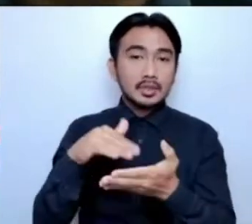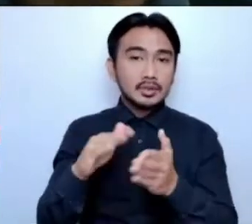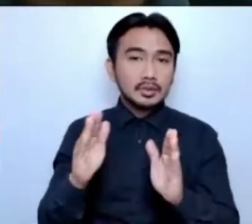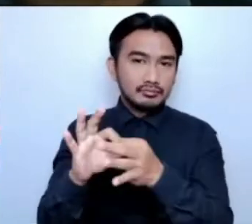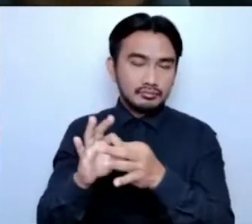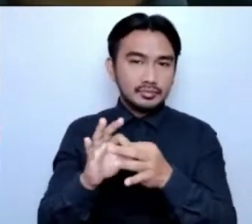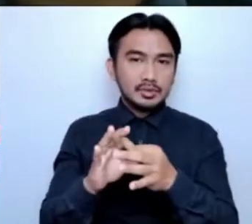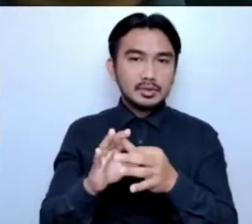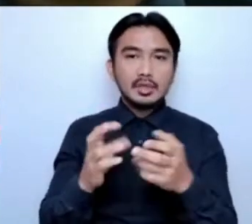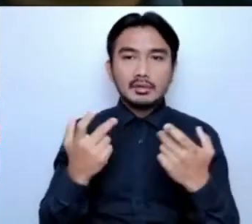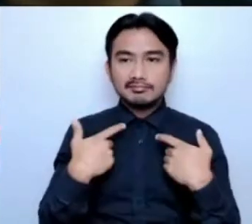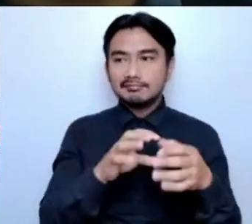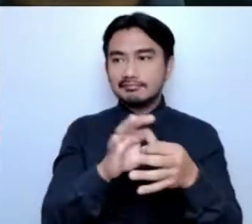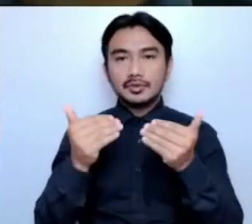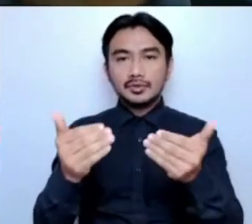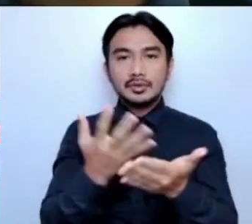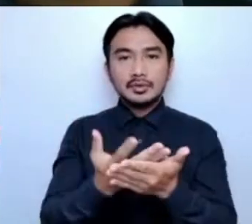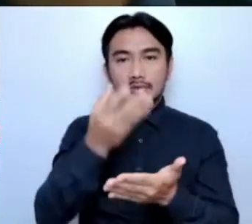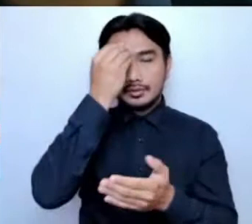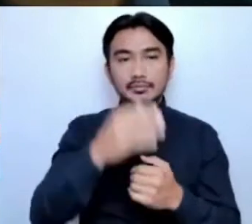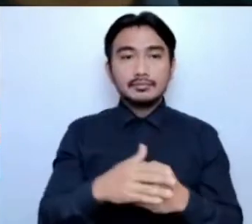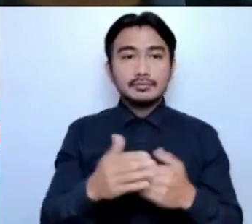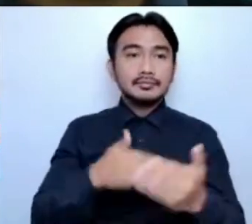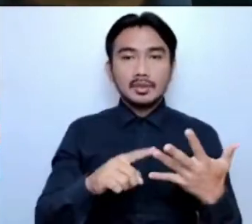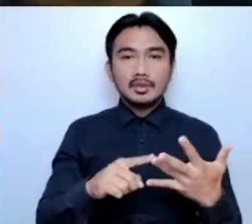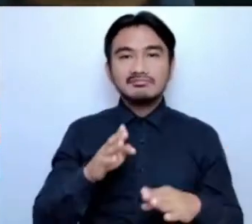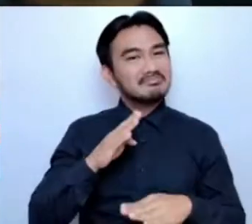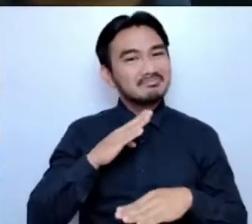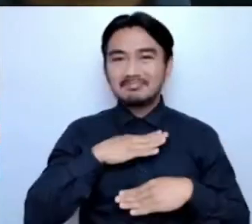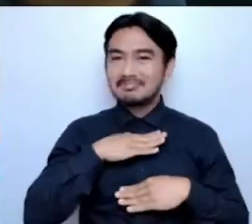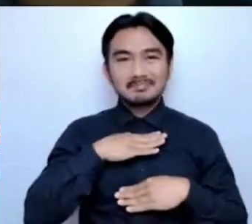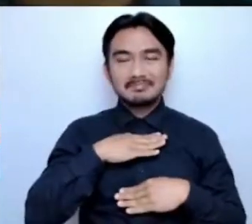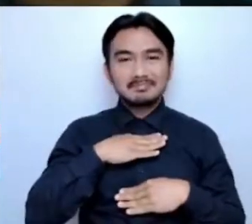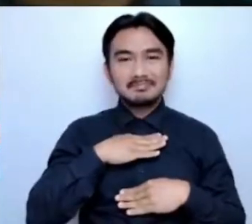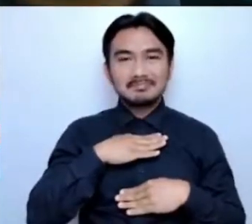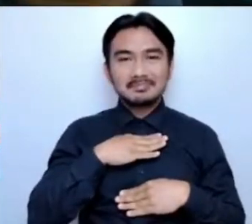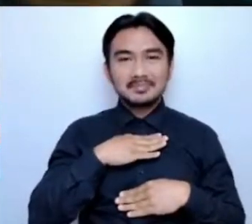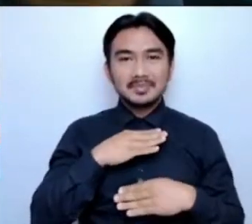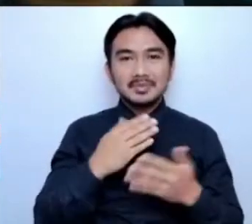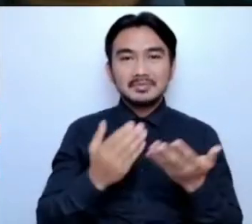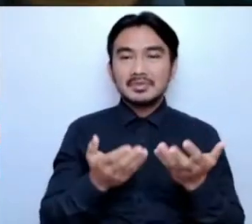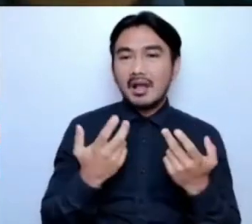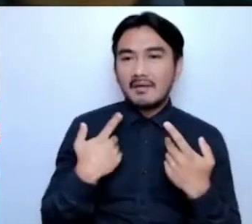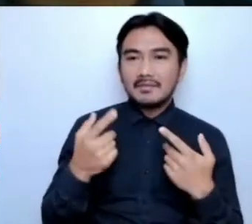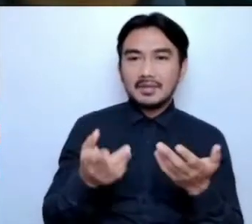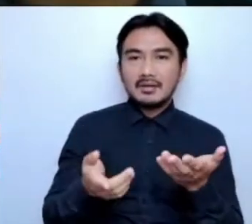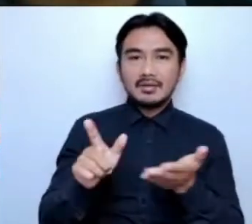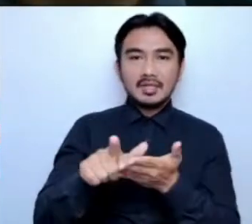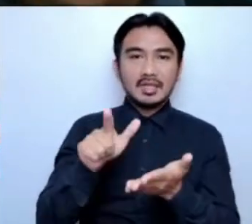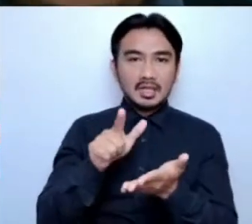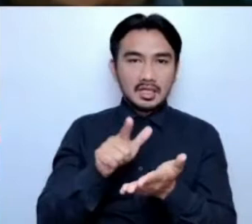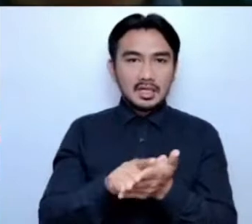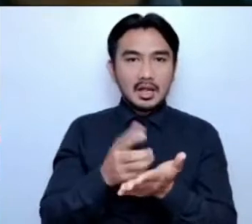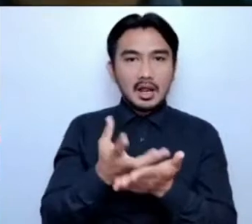or collaborate in continued learning. For unsatisfactory, it could be learning opportunity or learning